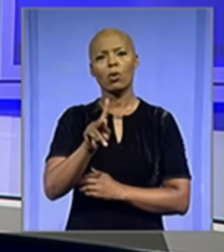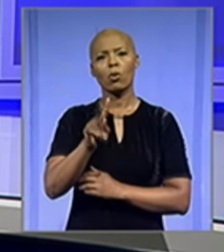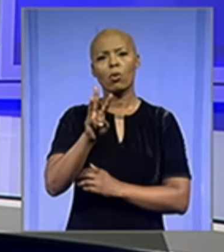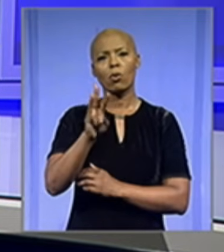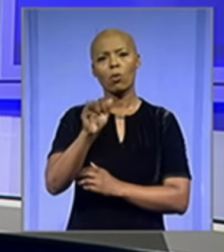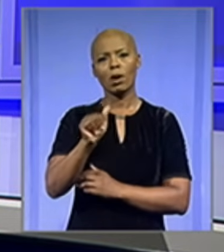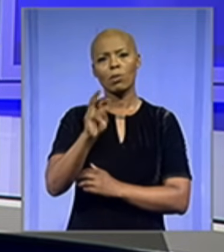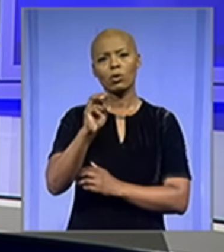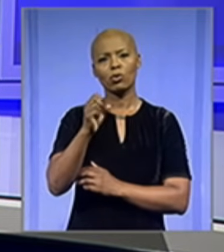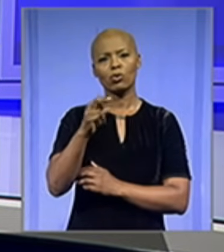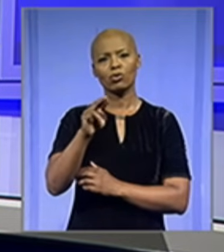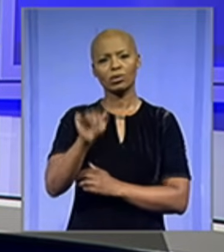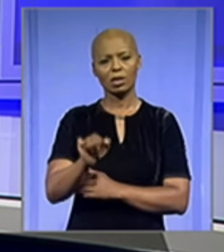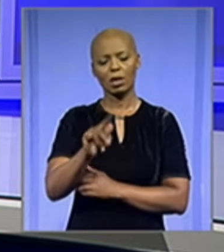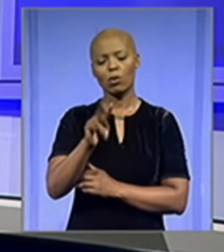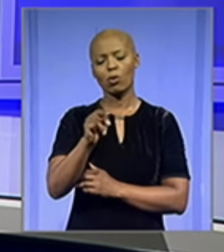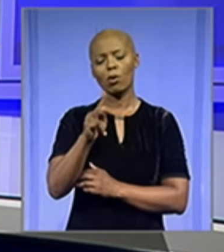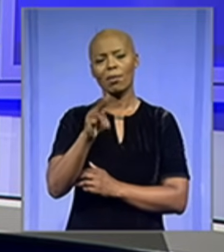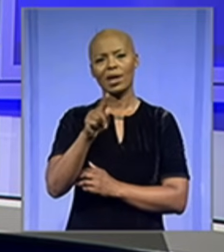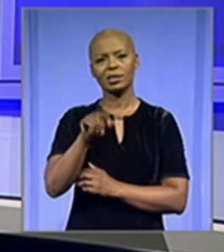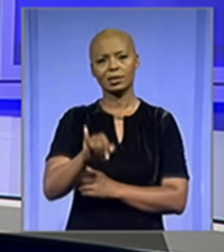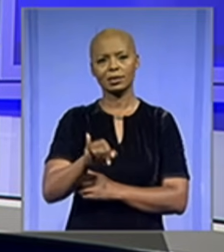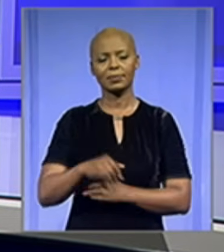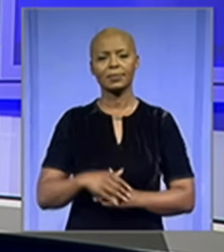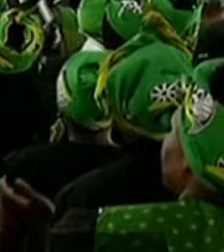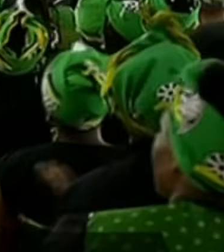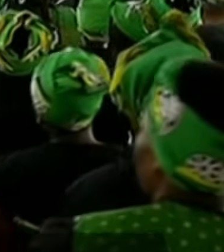kwa Nkomazi.